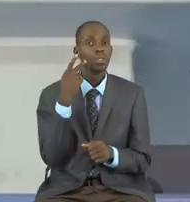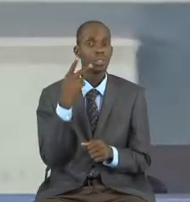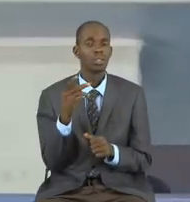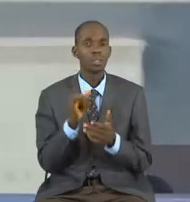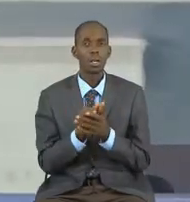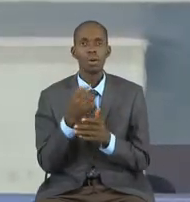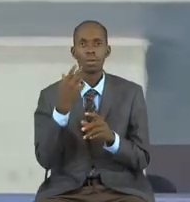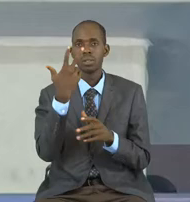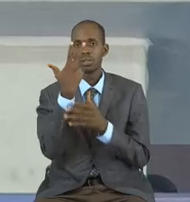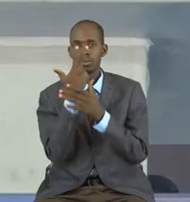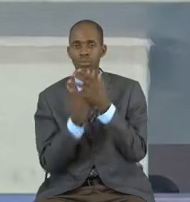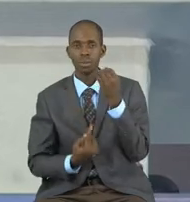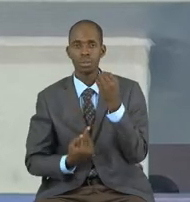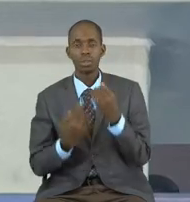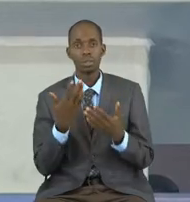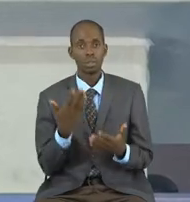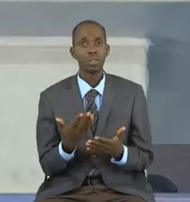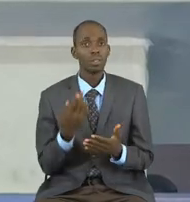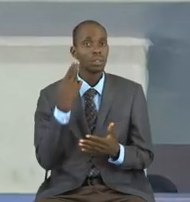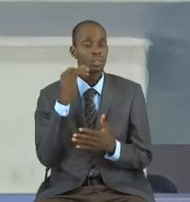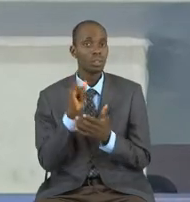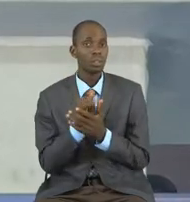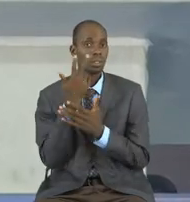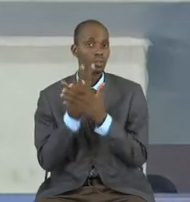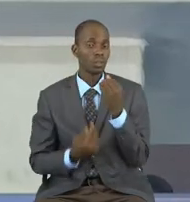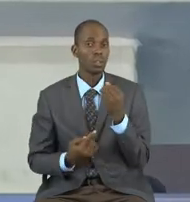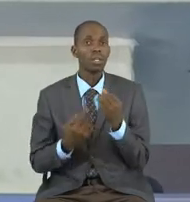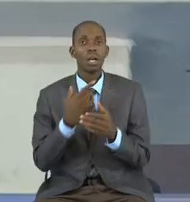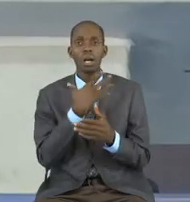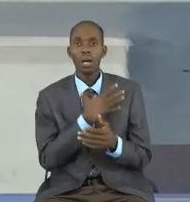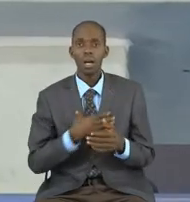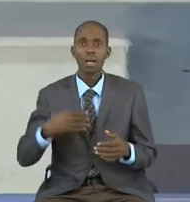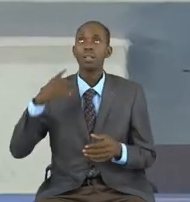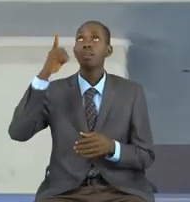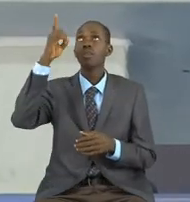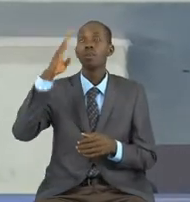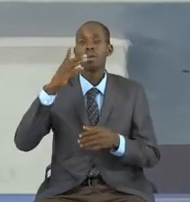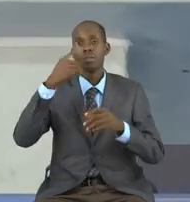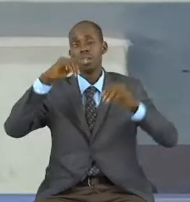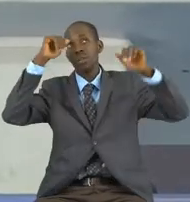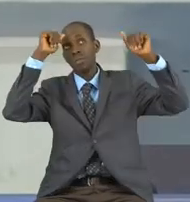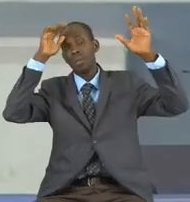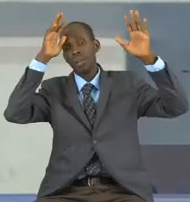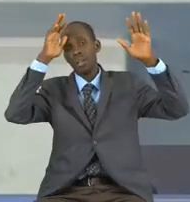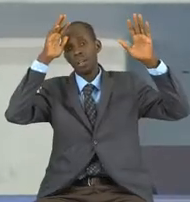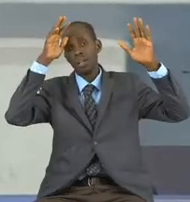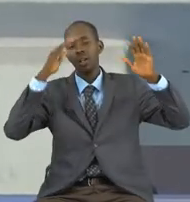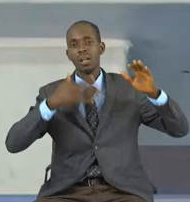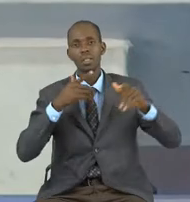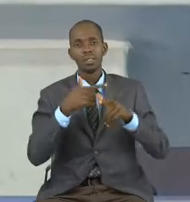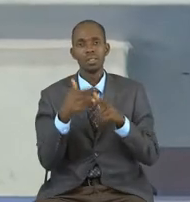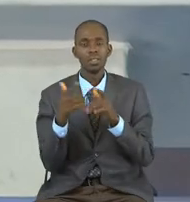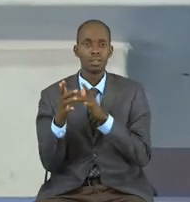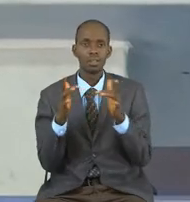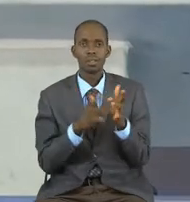Look at that. Look at the Trinity. It says, and God, God the Father, anointed Jesus, that's